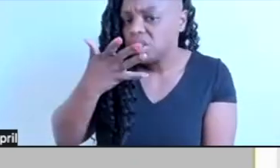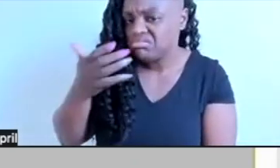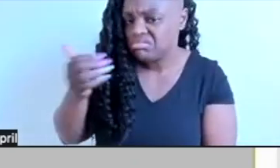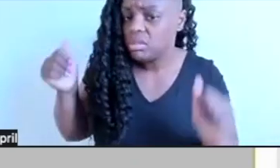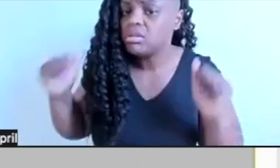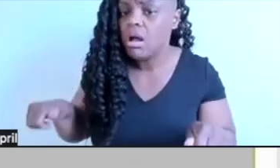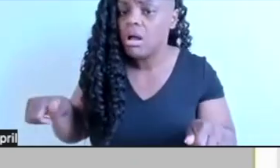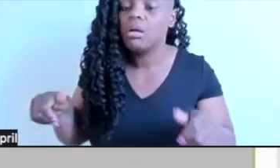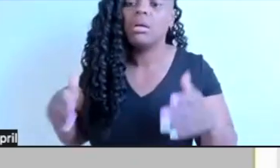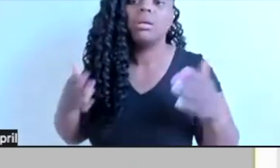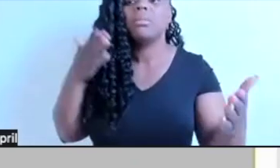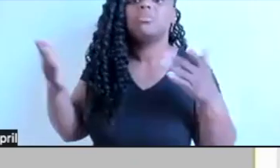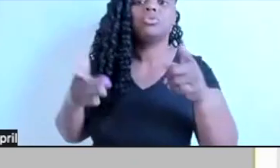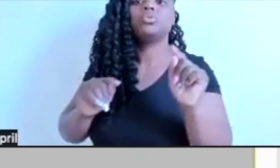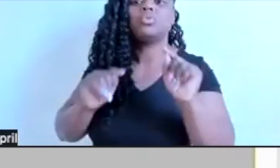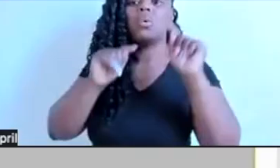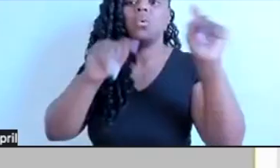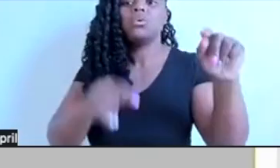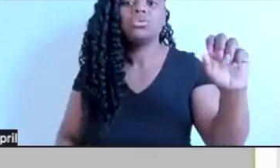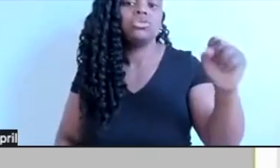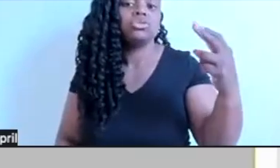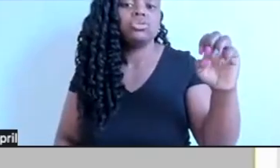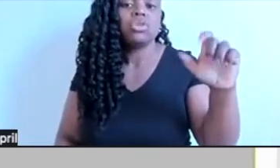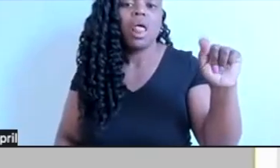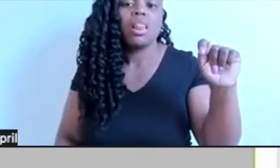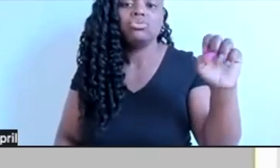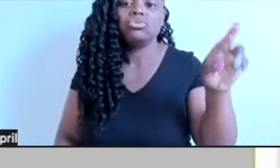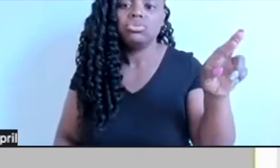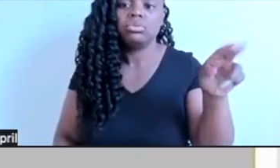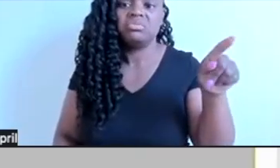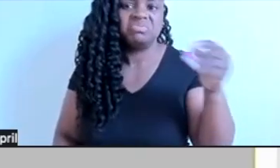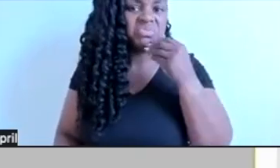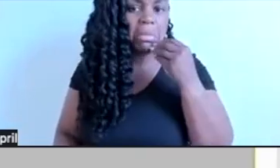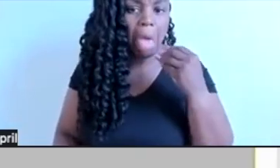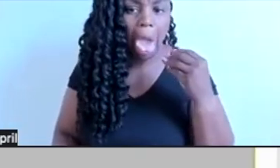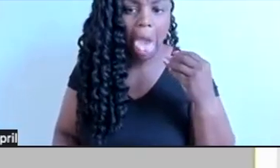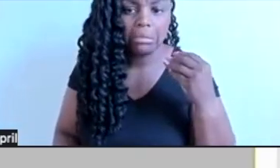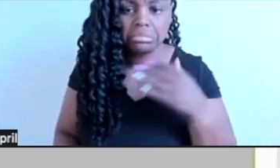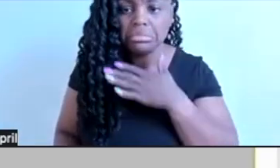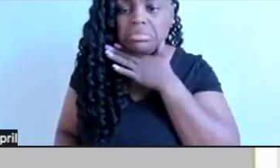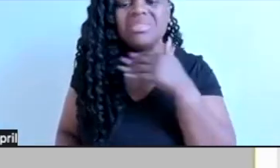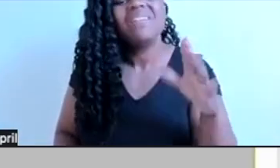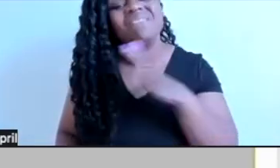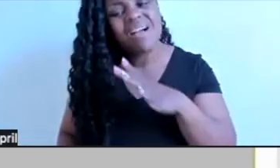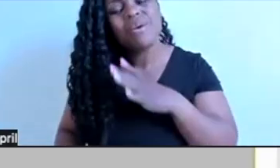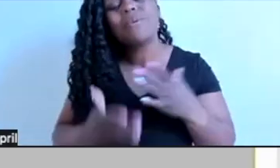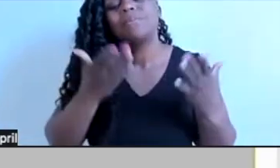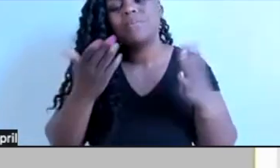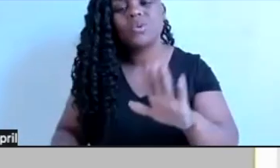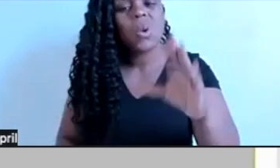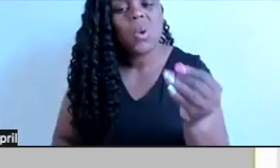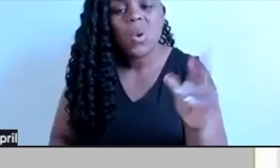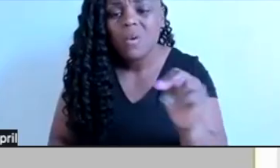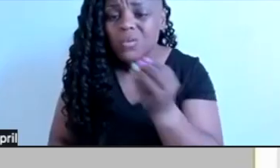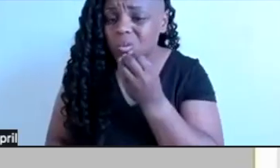the food they serve, like pizza and hamburgers. Make sure you bring food that you like. If you can't get information on